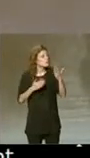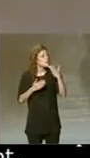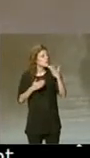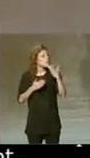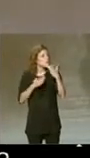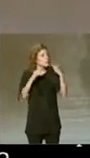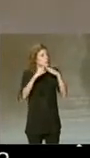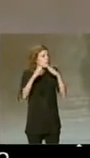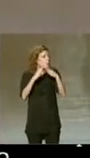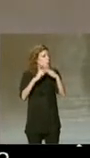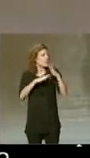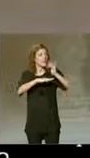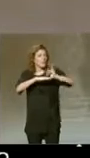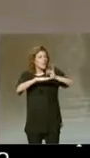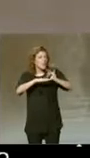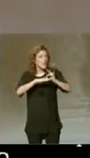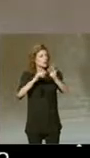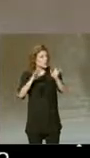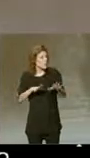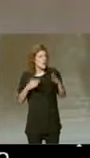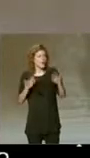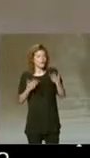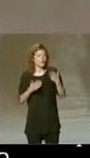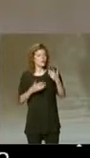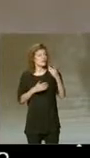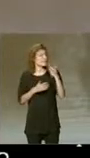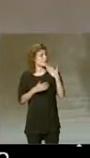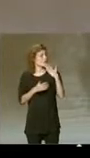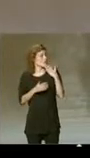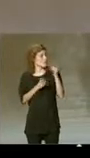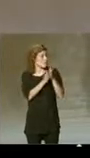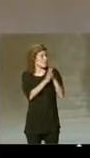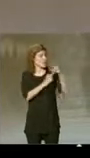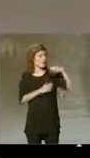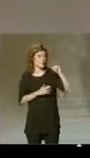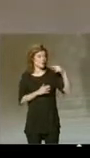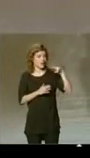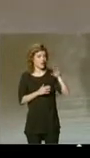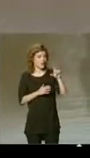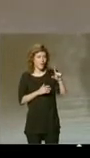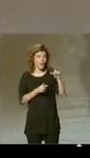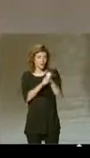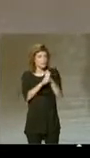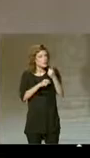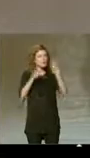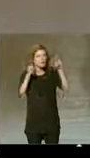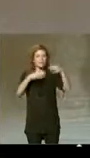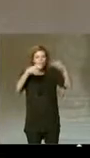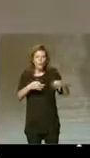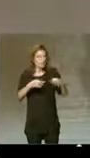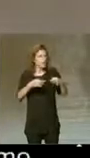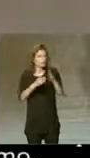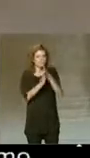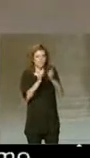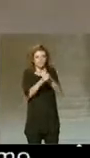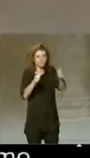you work with a digital home, same applies. Security and safety issues are of paramount